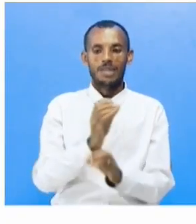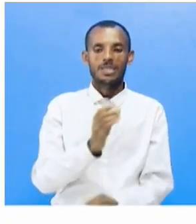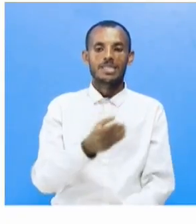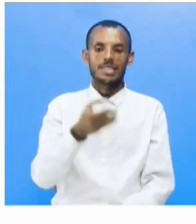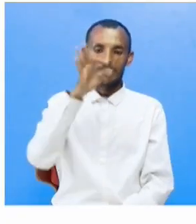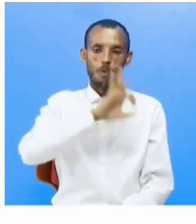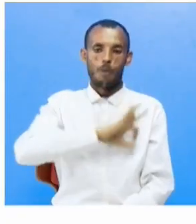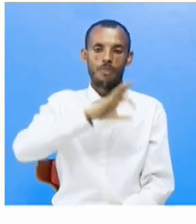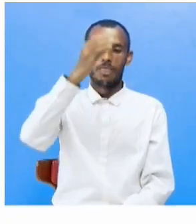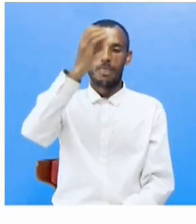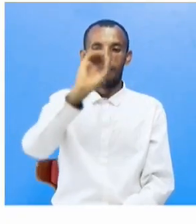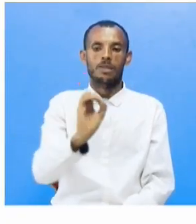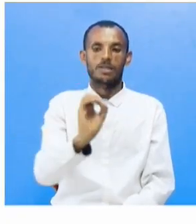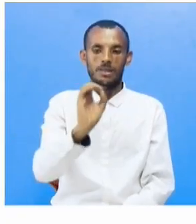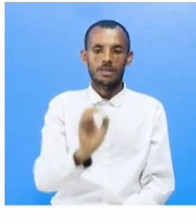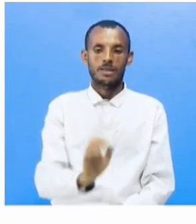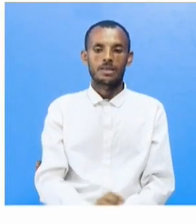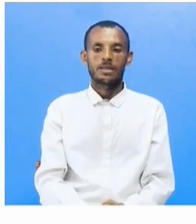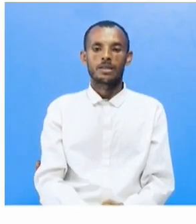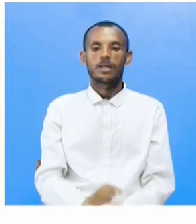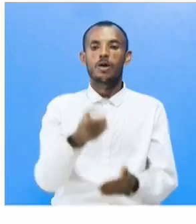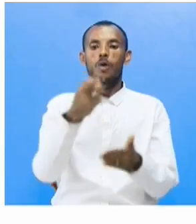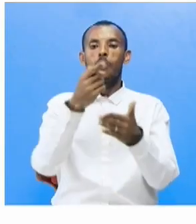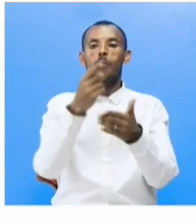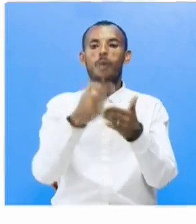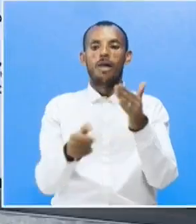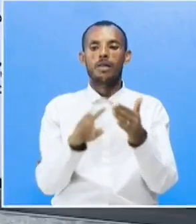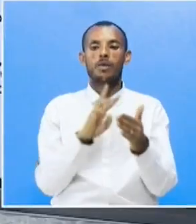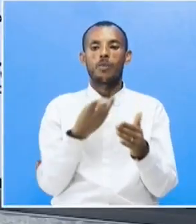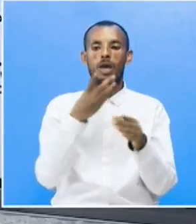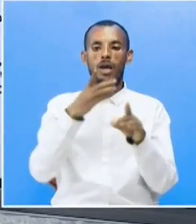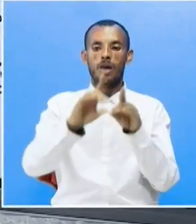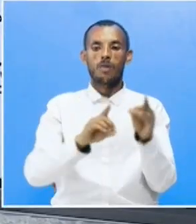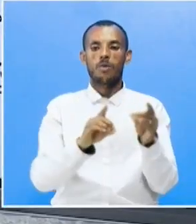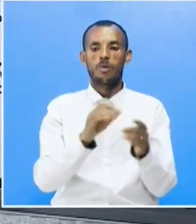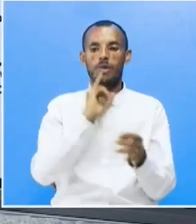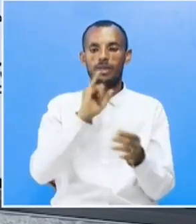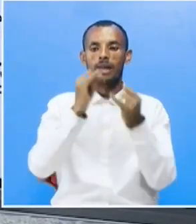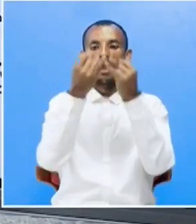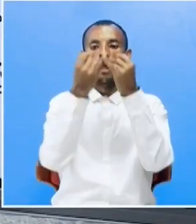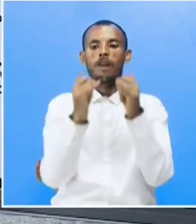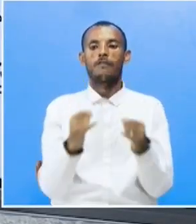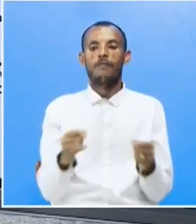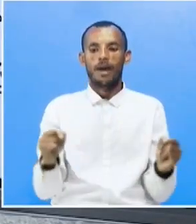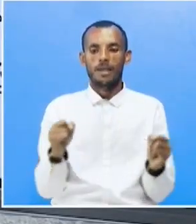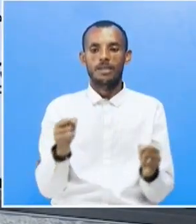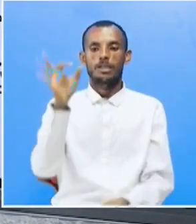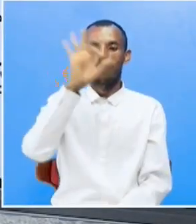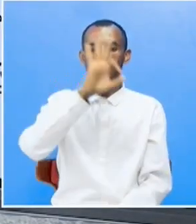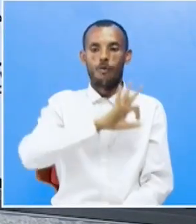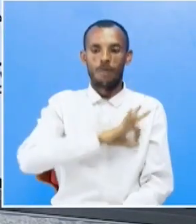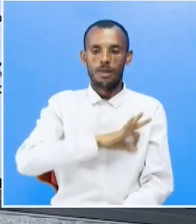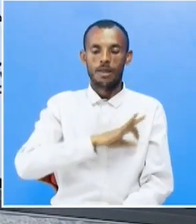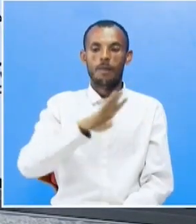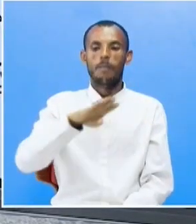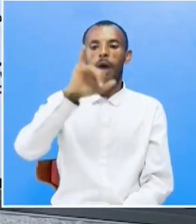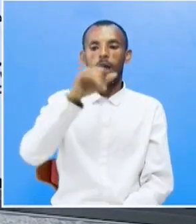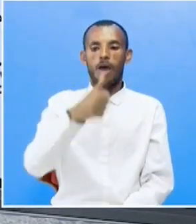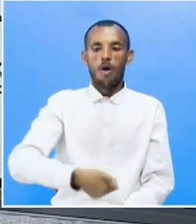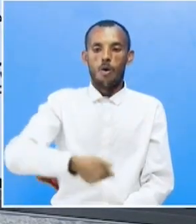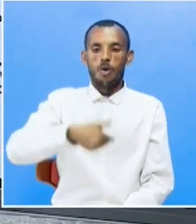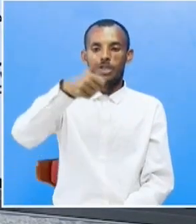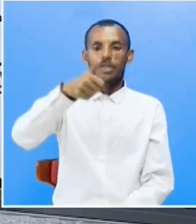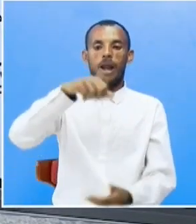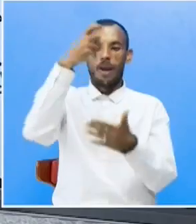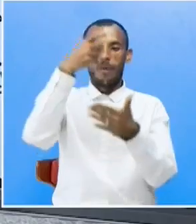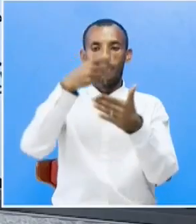profit percent, what you do is divide the profit by original cost.